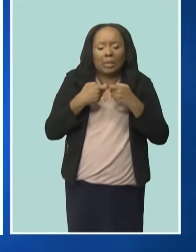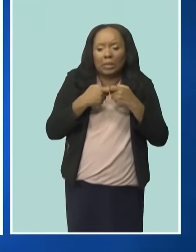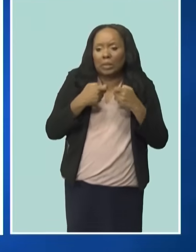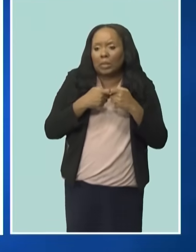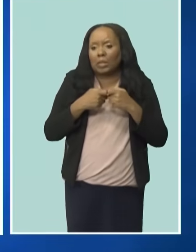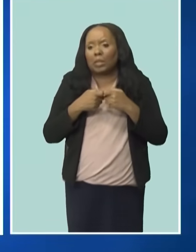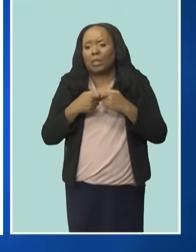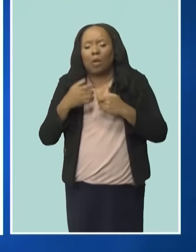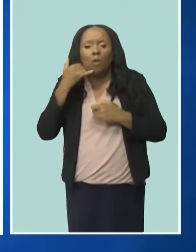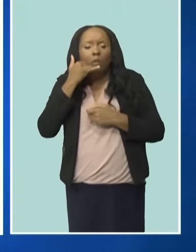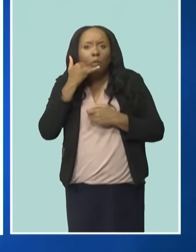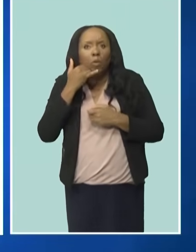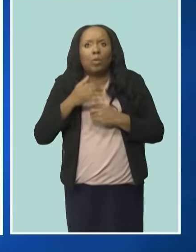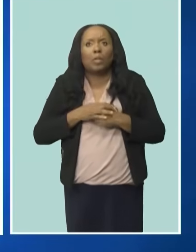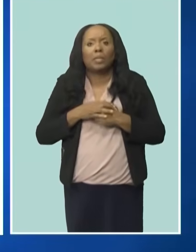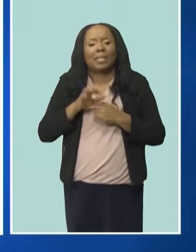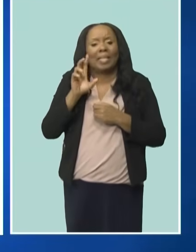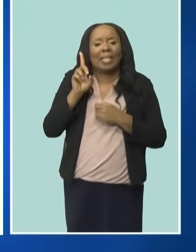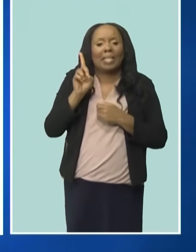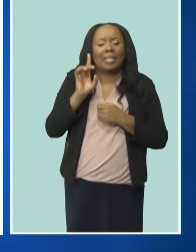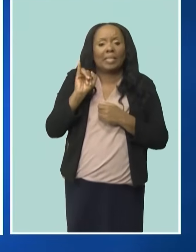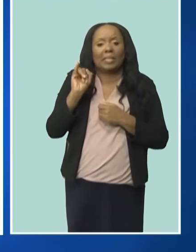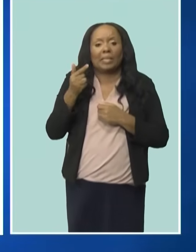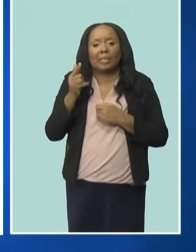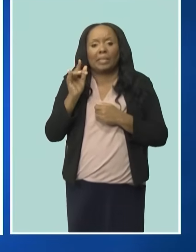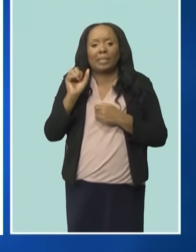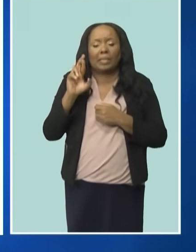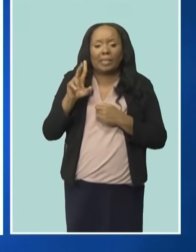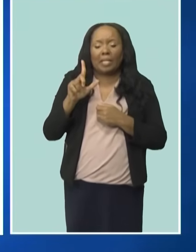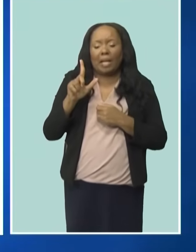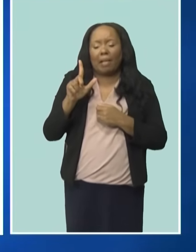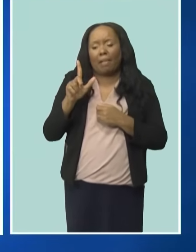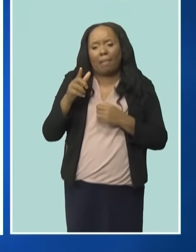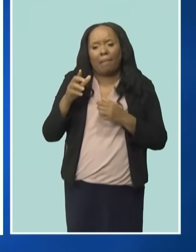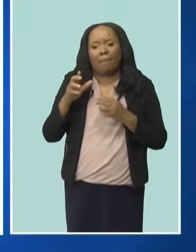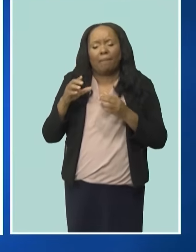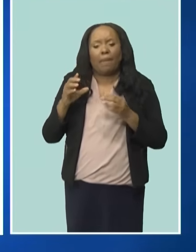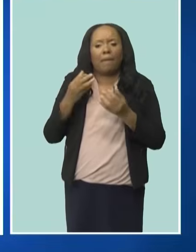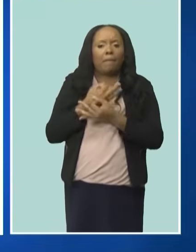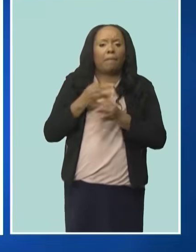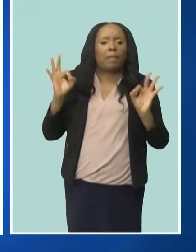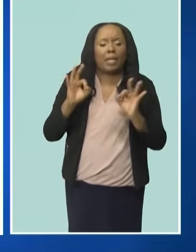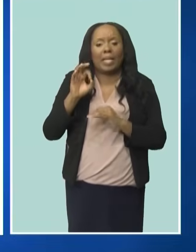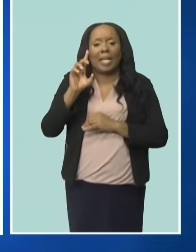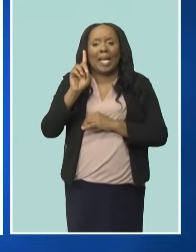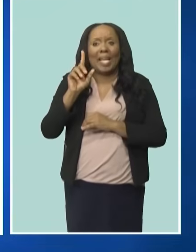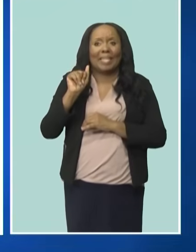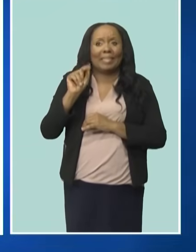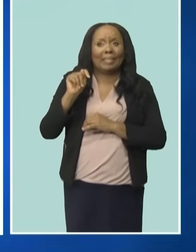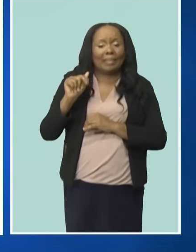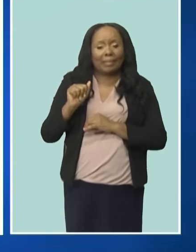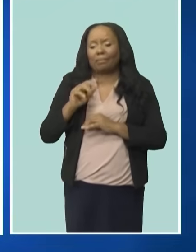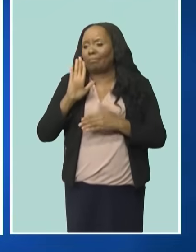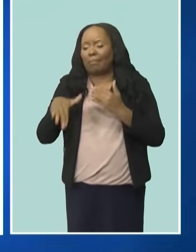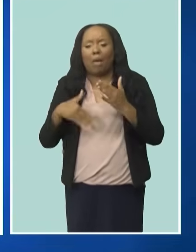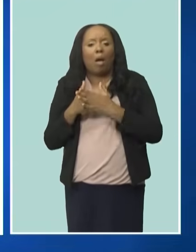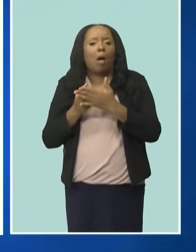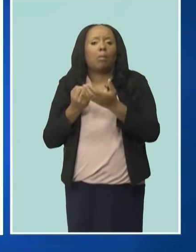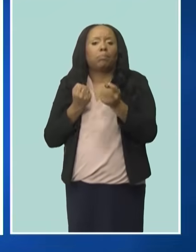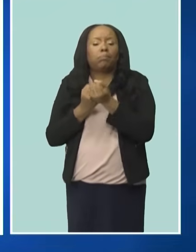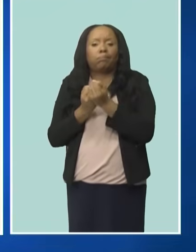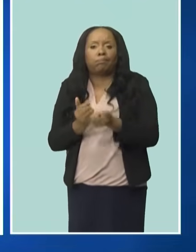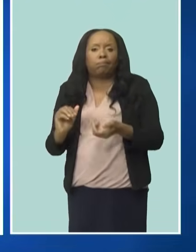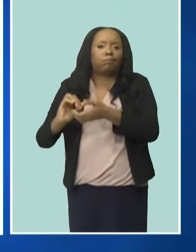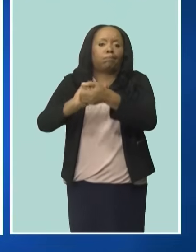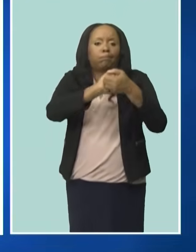well, giving away free data to those who may need it to reach out to their families. So it has been an all-around effort so far, and I'm sure that will